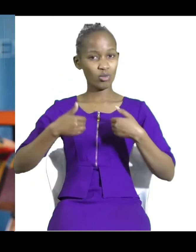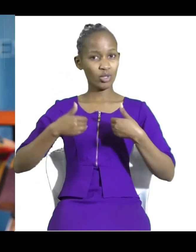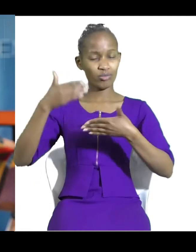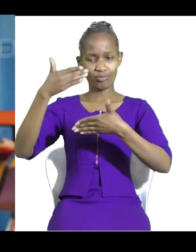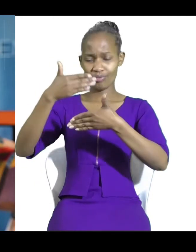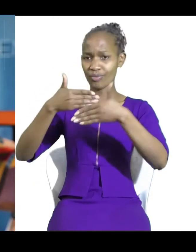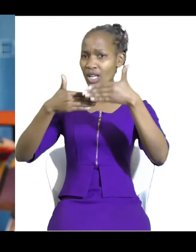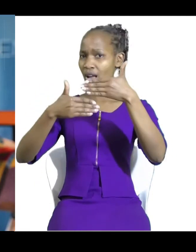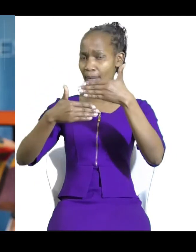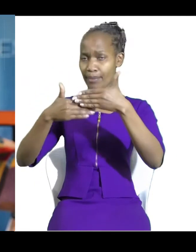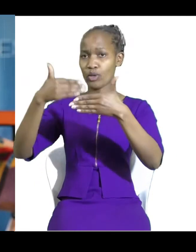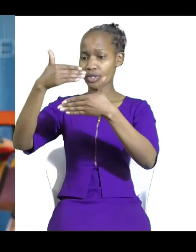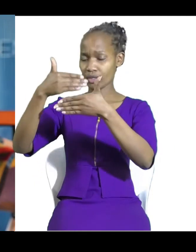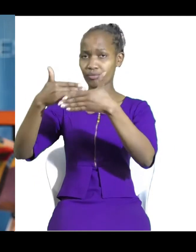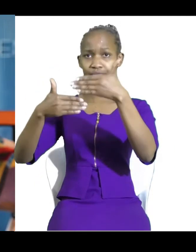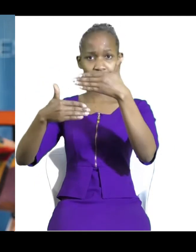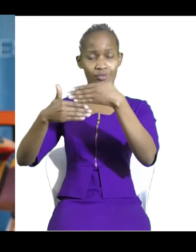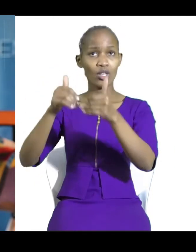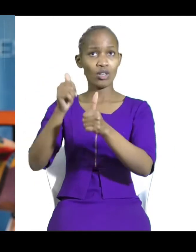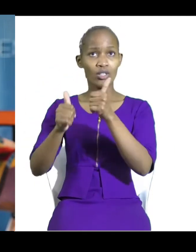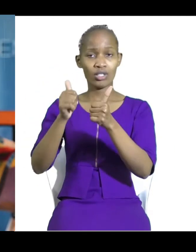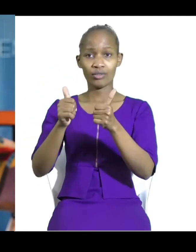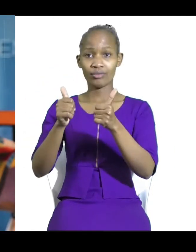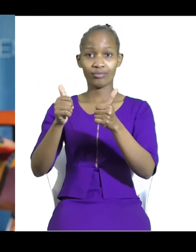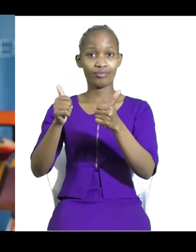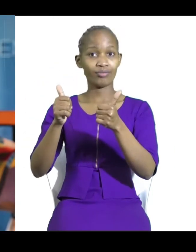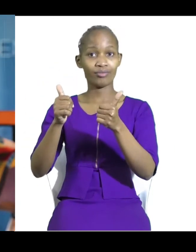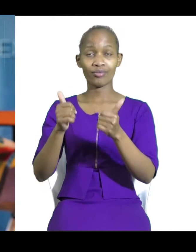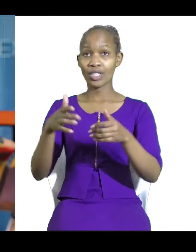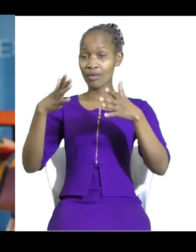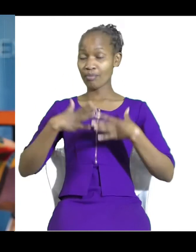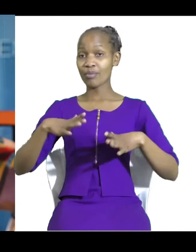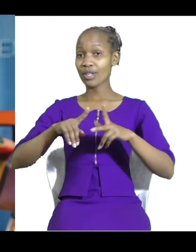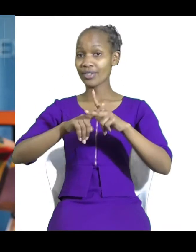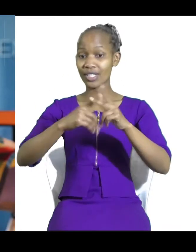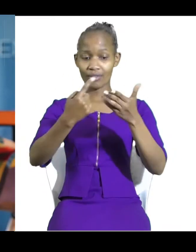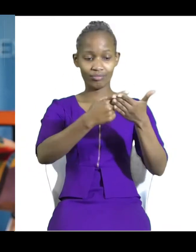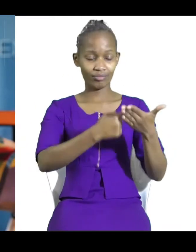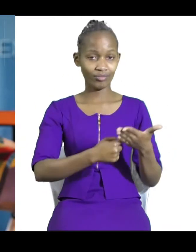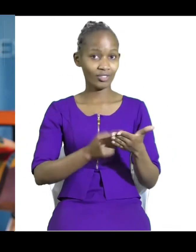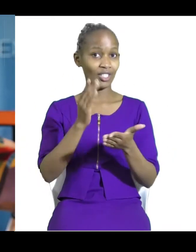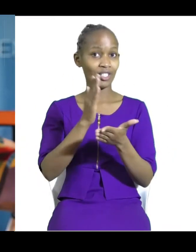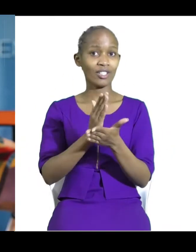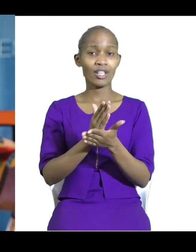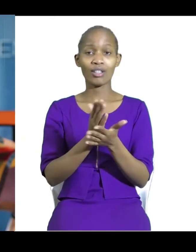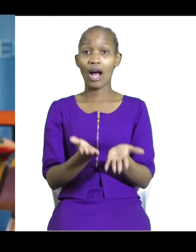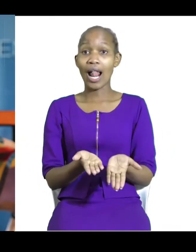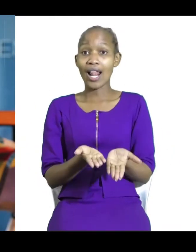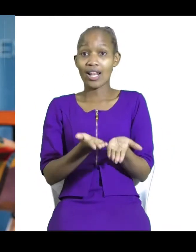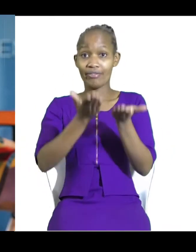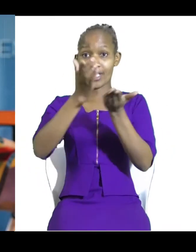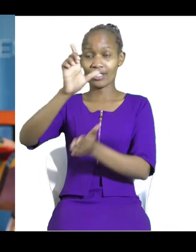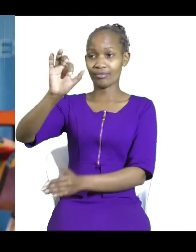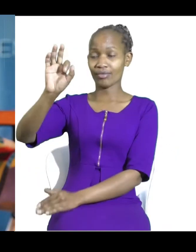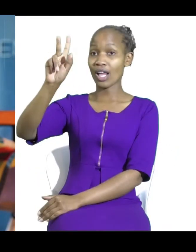have a building code that we actually, people also have started to discuss that provided that a